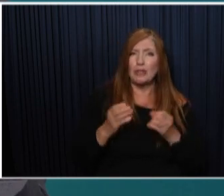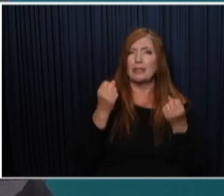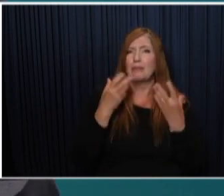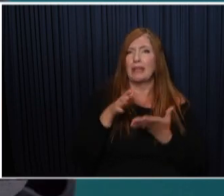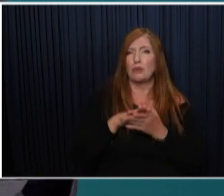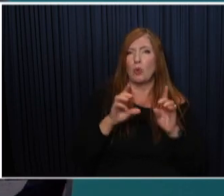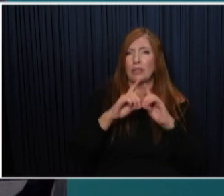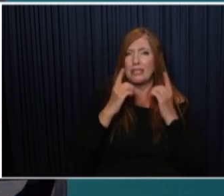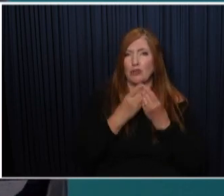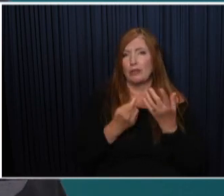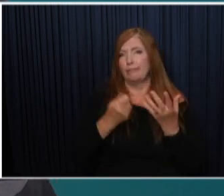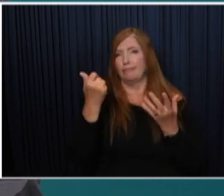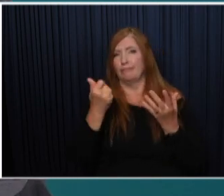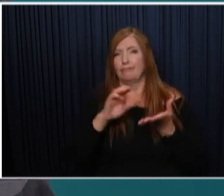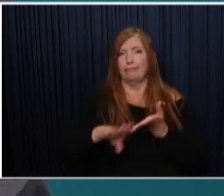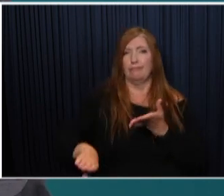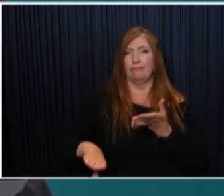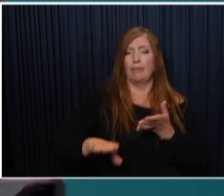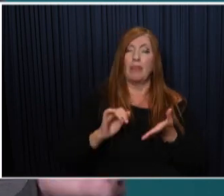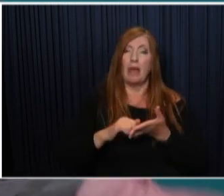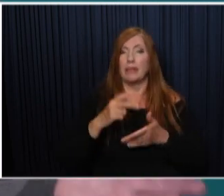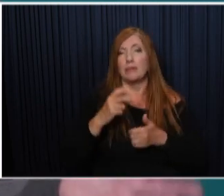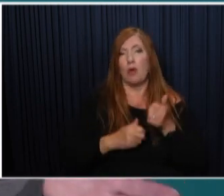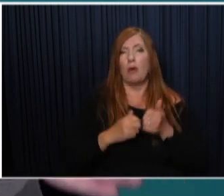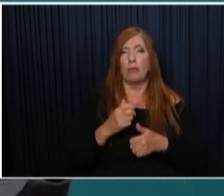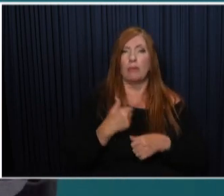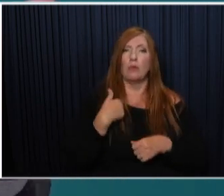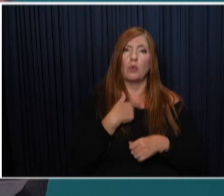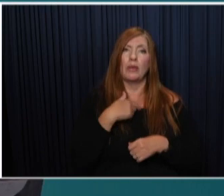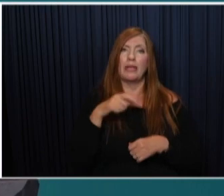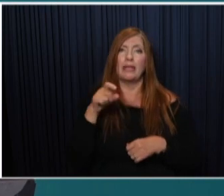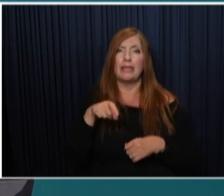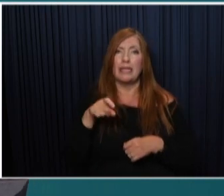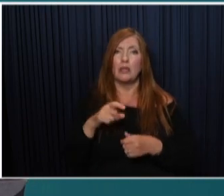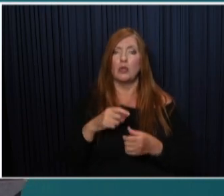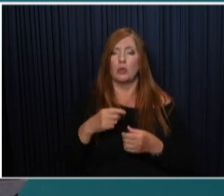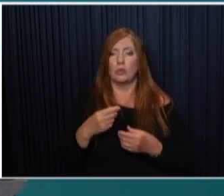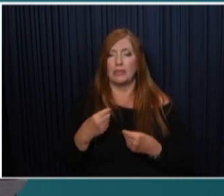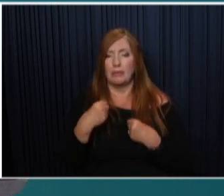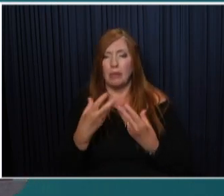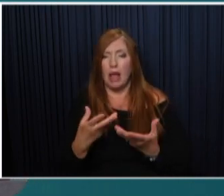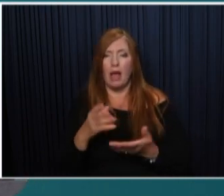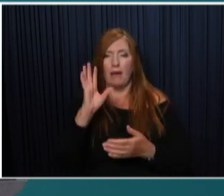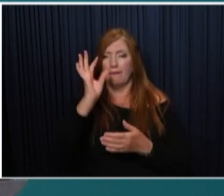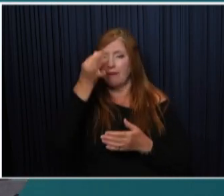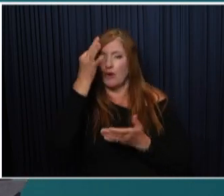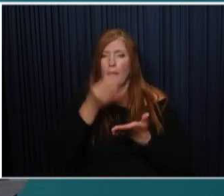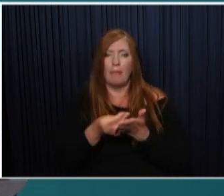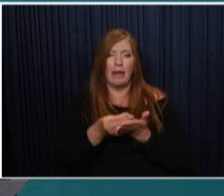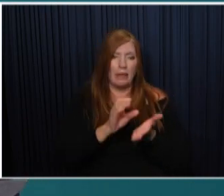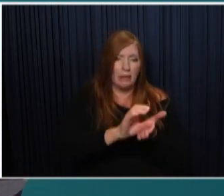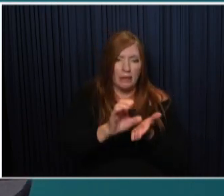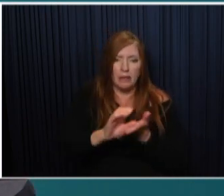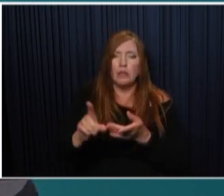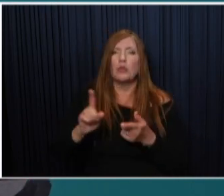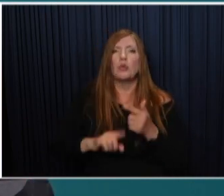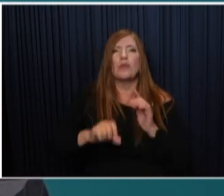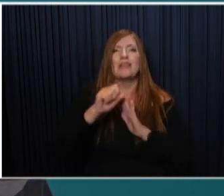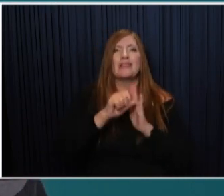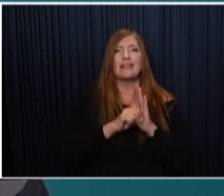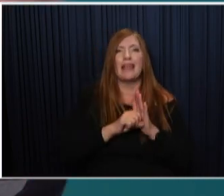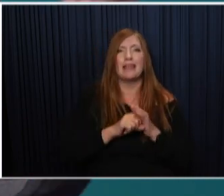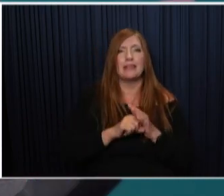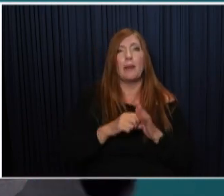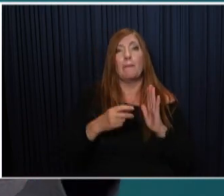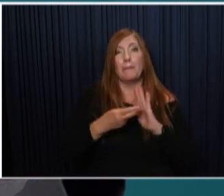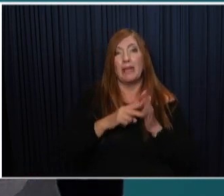districts. This is a problem. So we need to supply federal funds to these states so that every